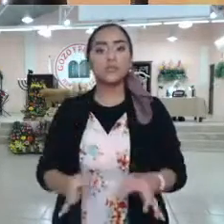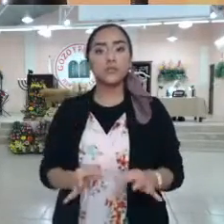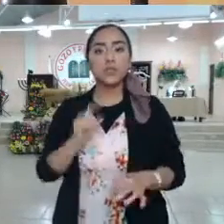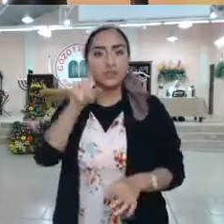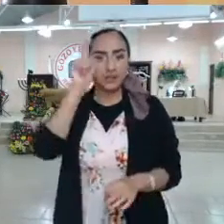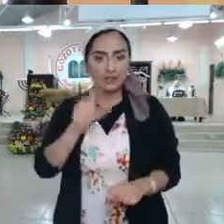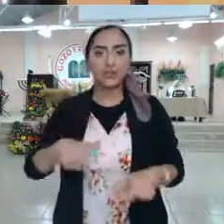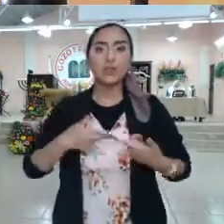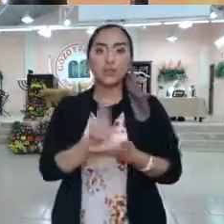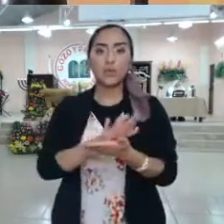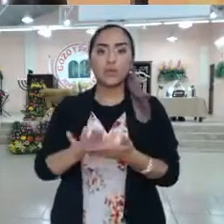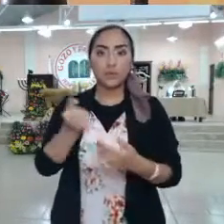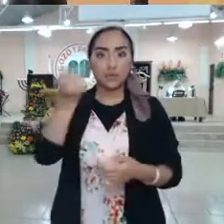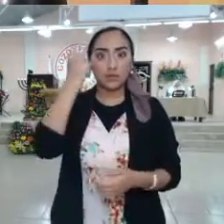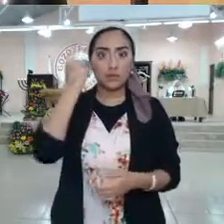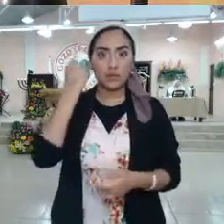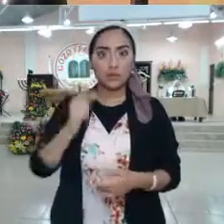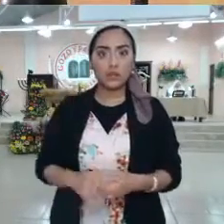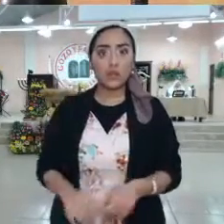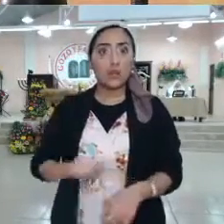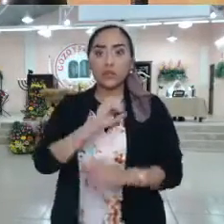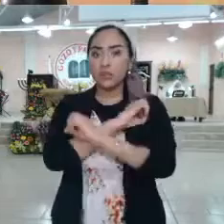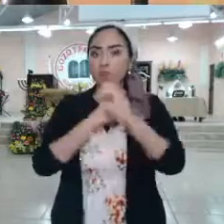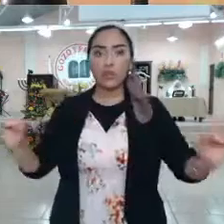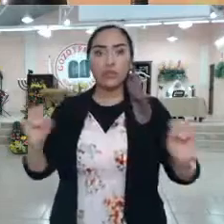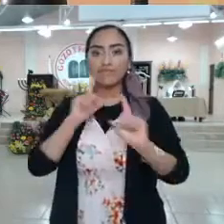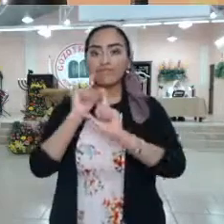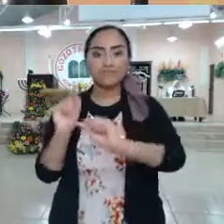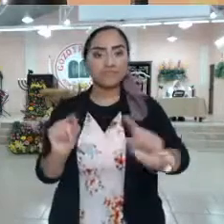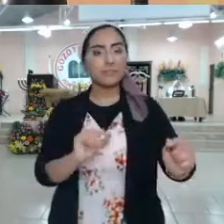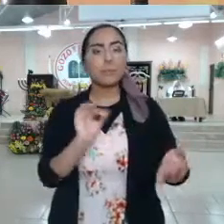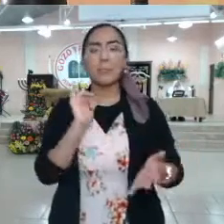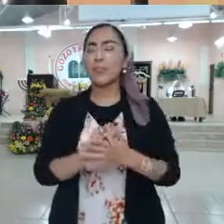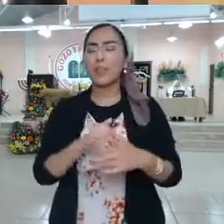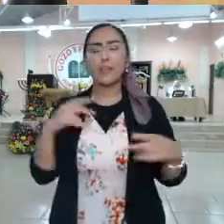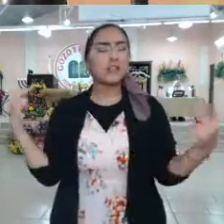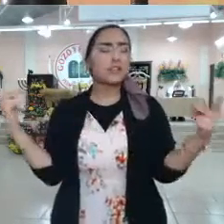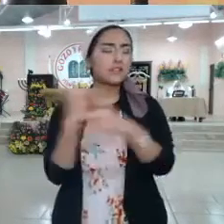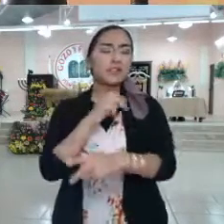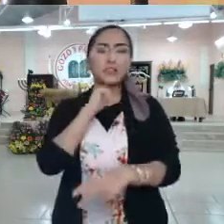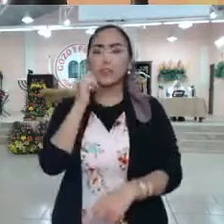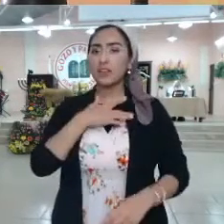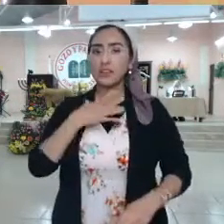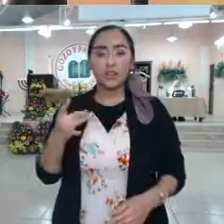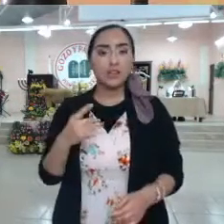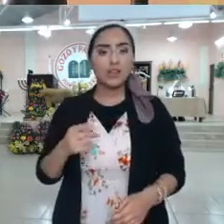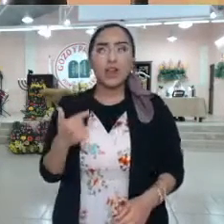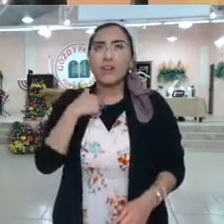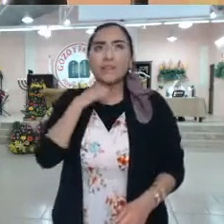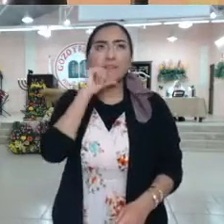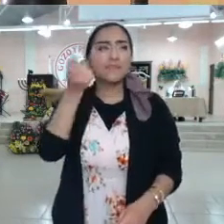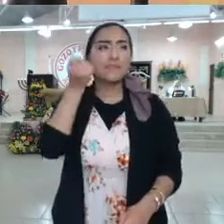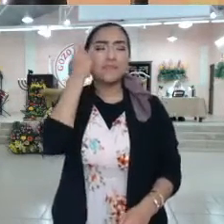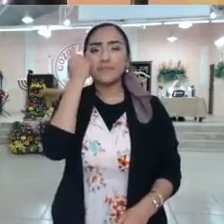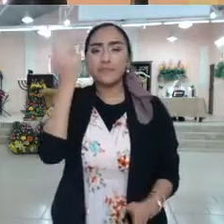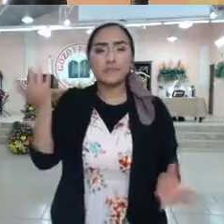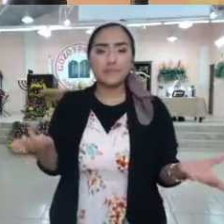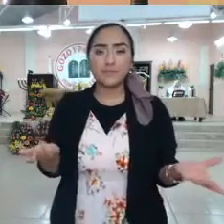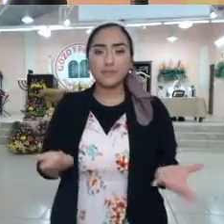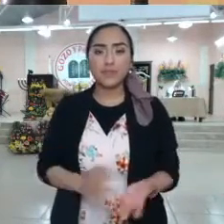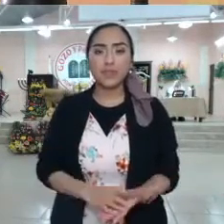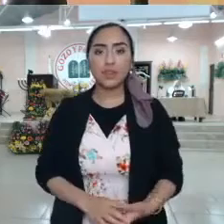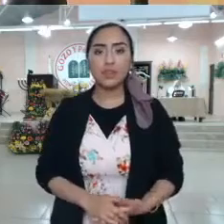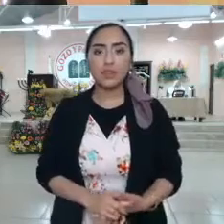but that depends on you, that you keep yourself out of Lashon Hara, gossip. Gossiping is something horrible. It is something that I